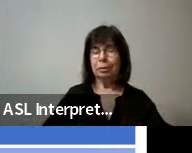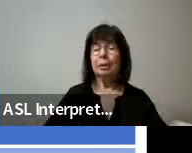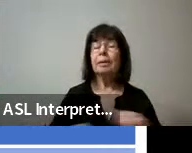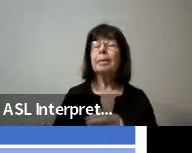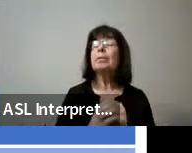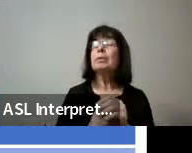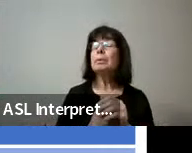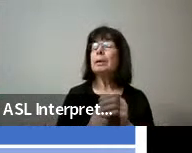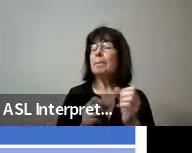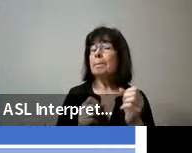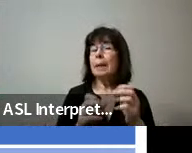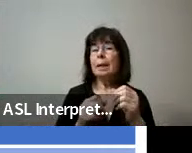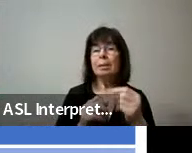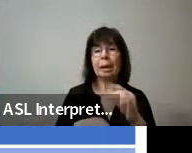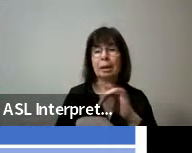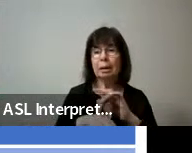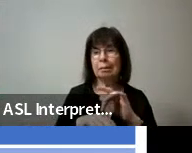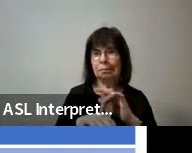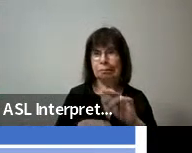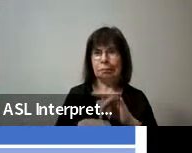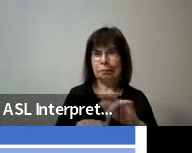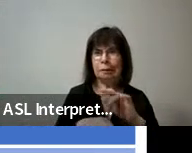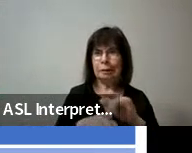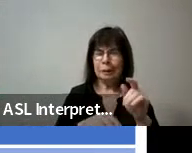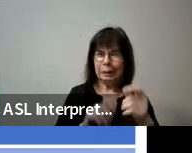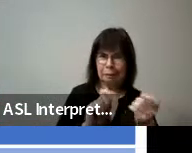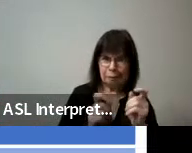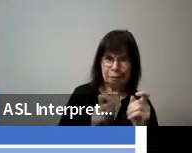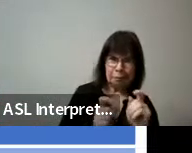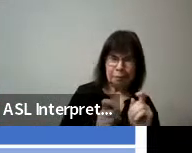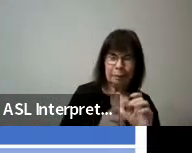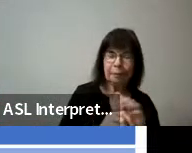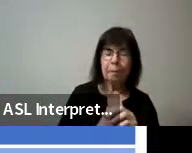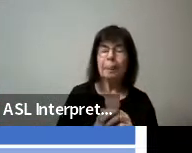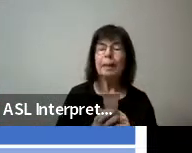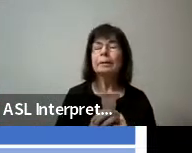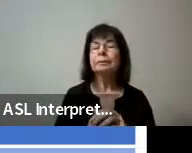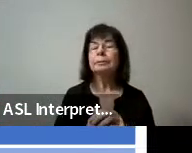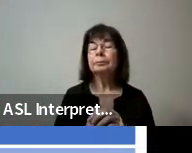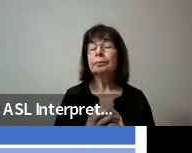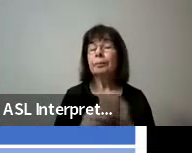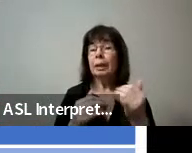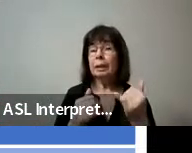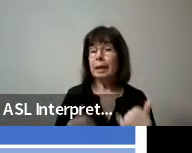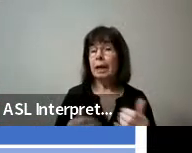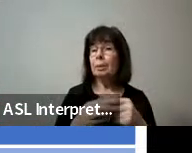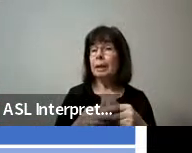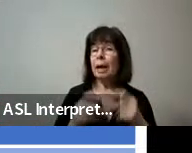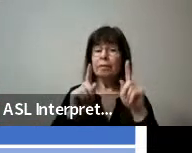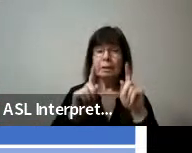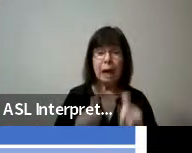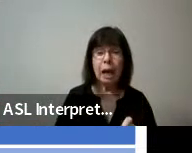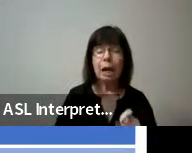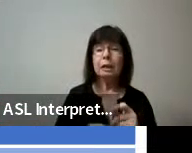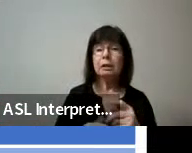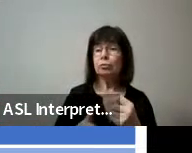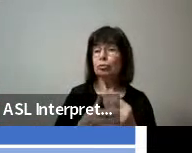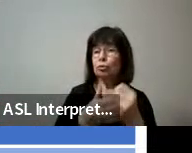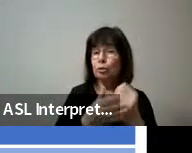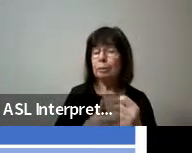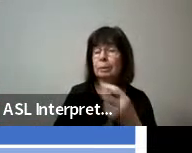left to be filled. Right now, we still have tests, treatments, and vaccines. Over